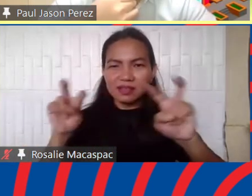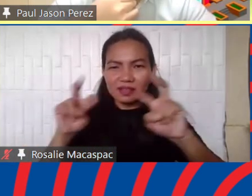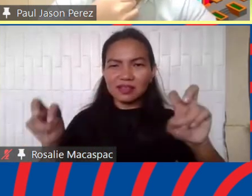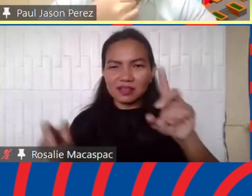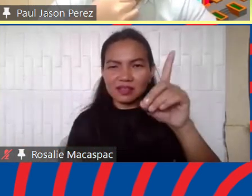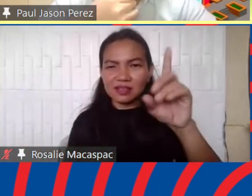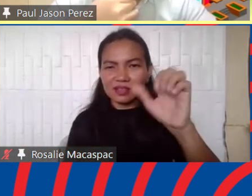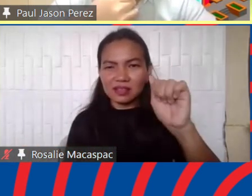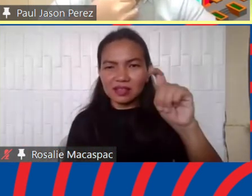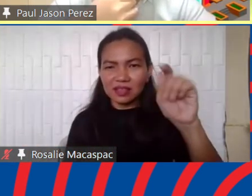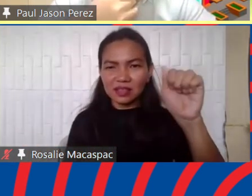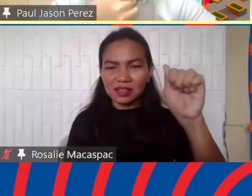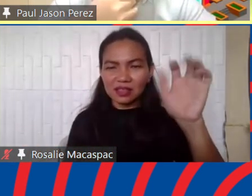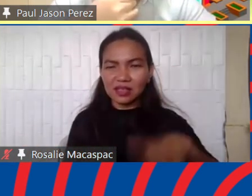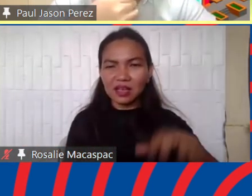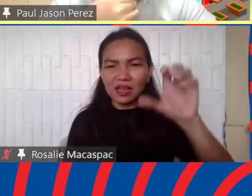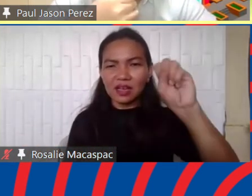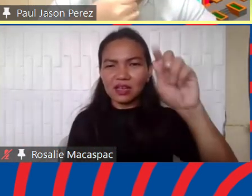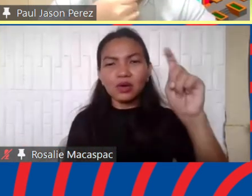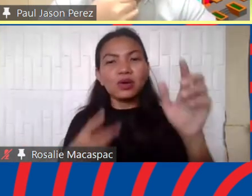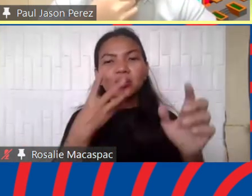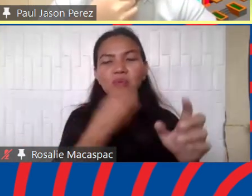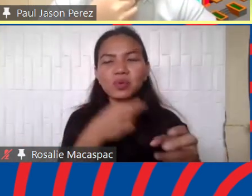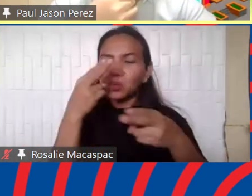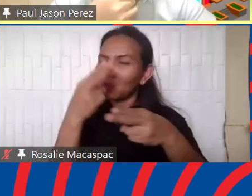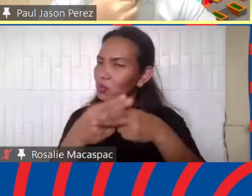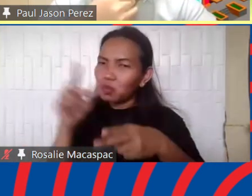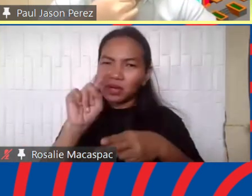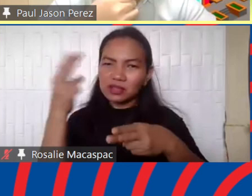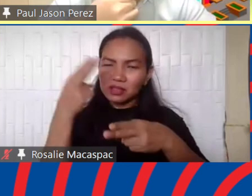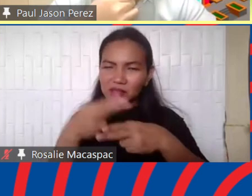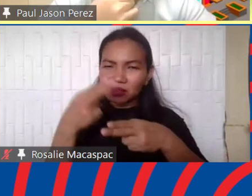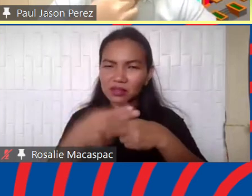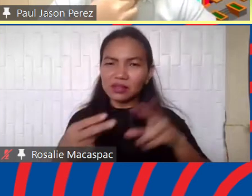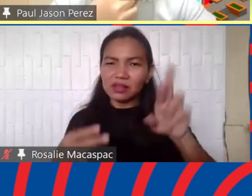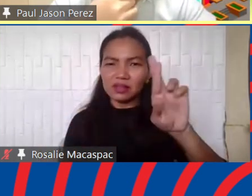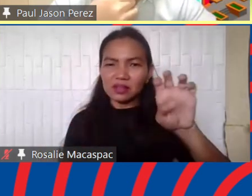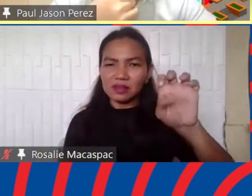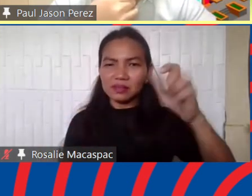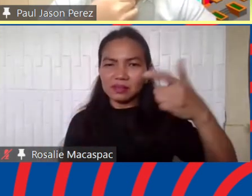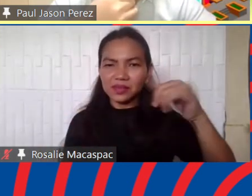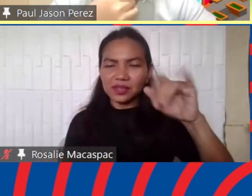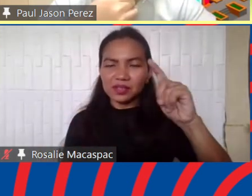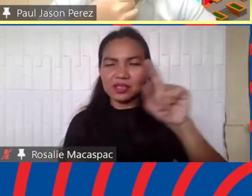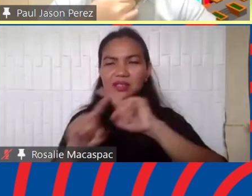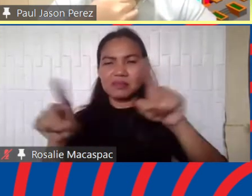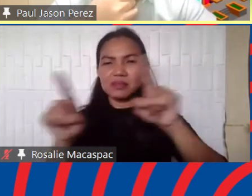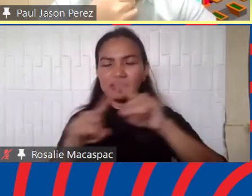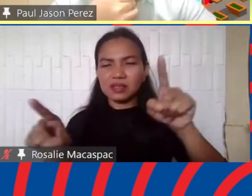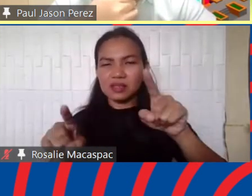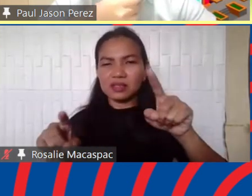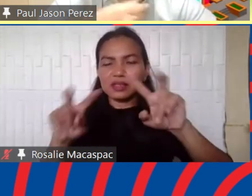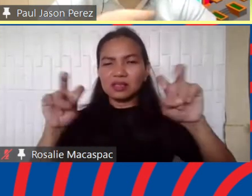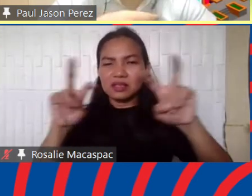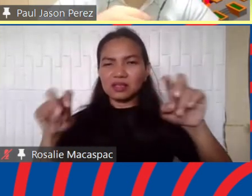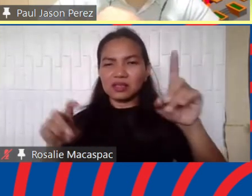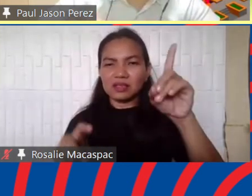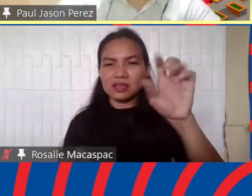sets? So what is the name of the registry that we can consult for different research data